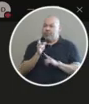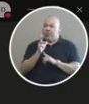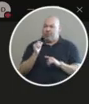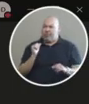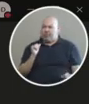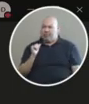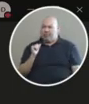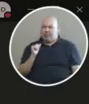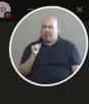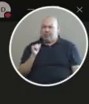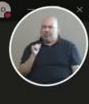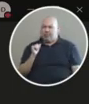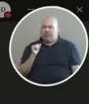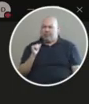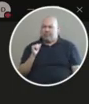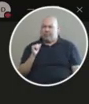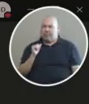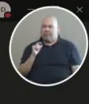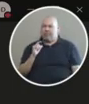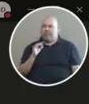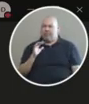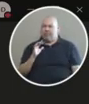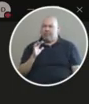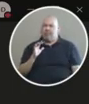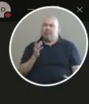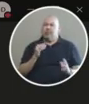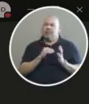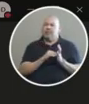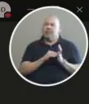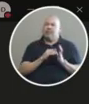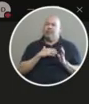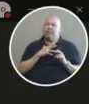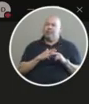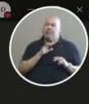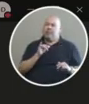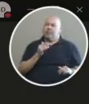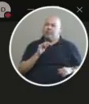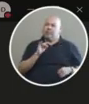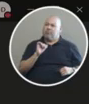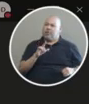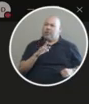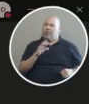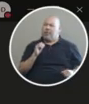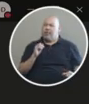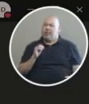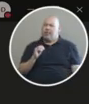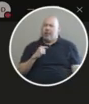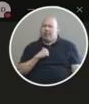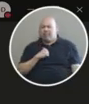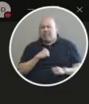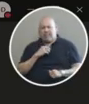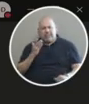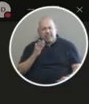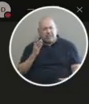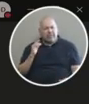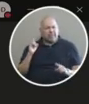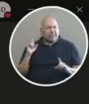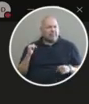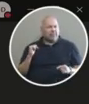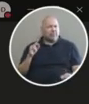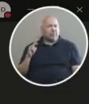sir. All right. Hi. Again, my name is Jamal. I've been here